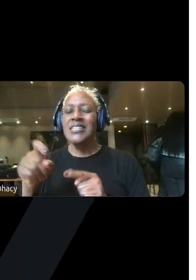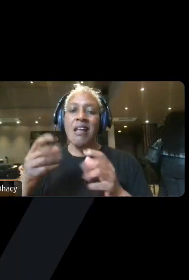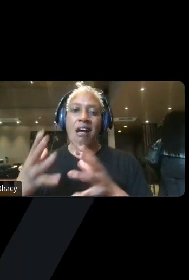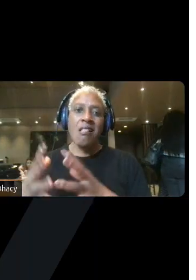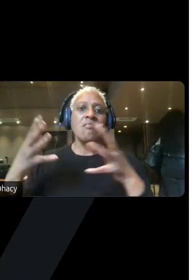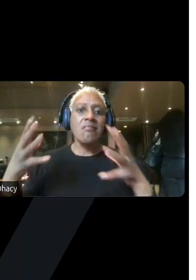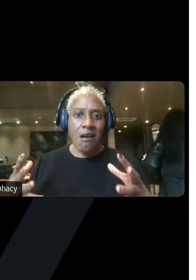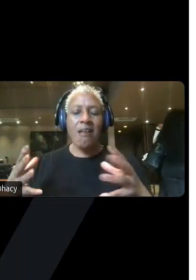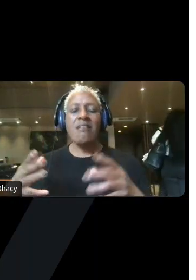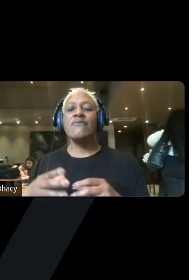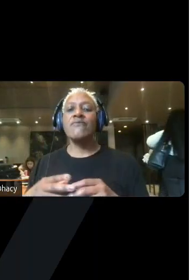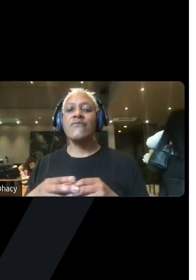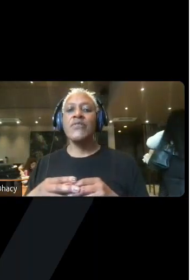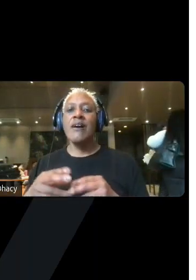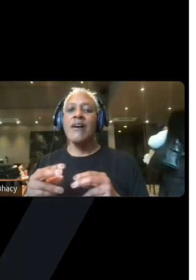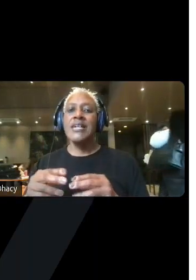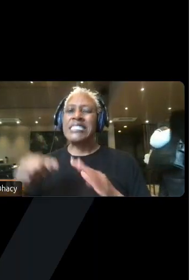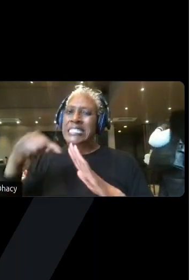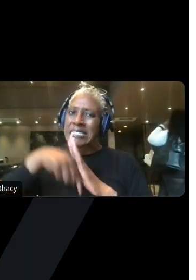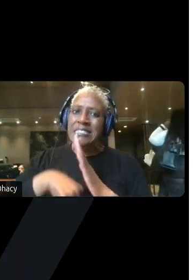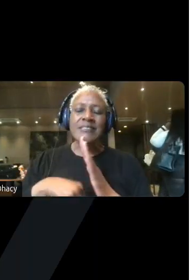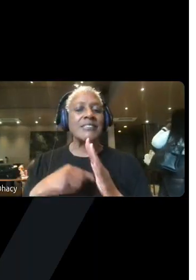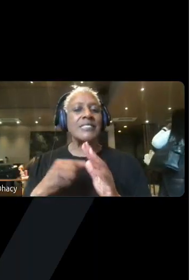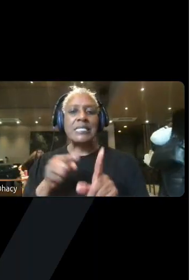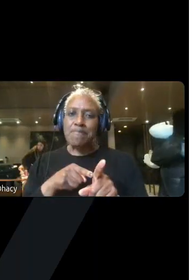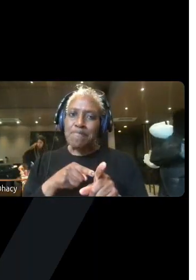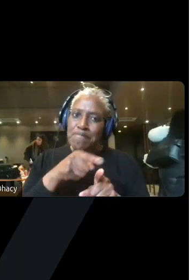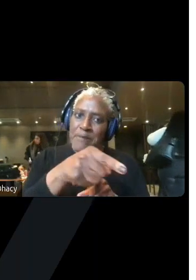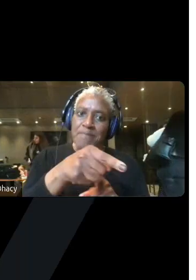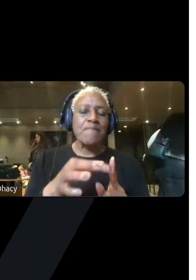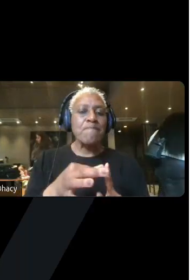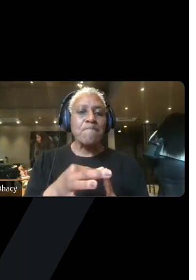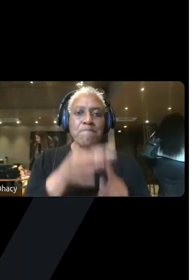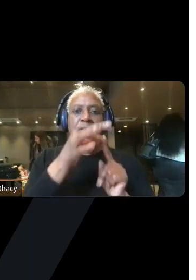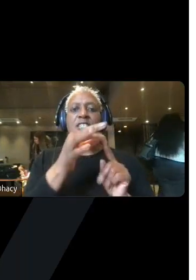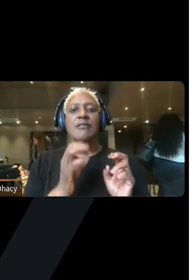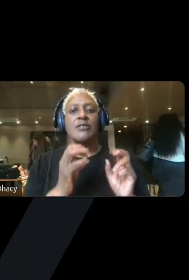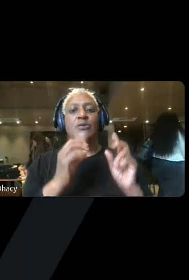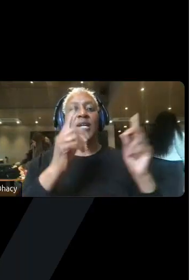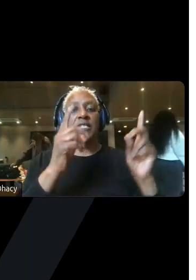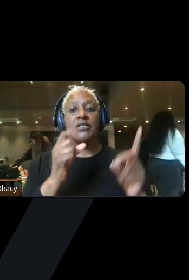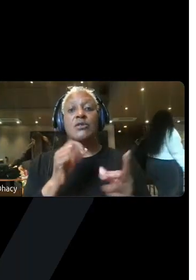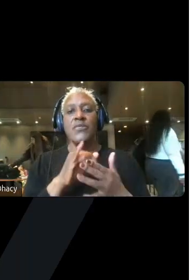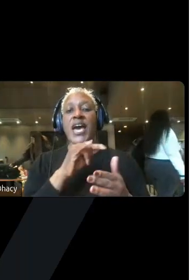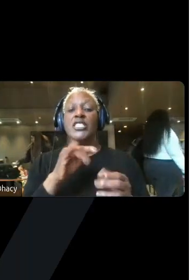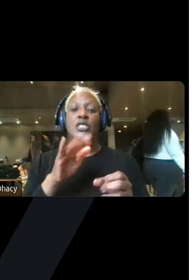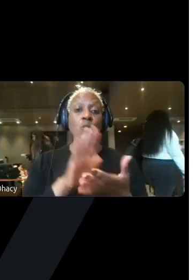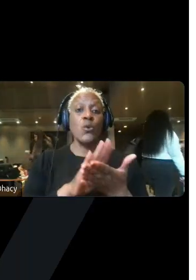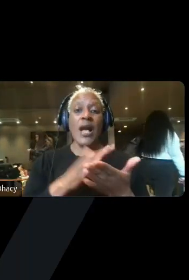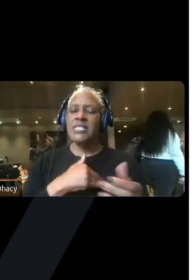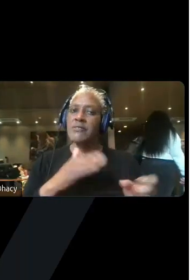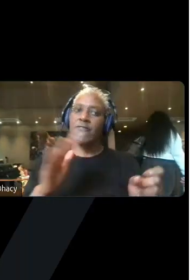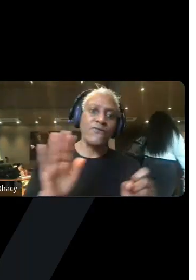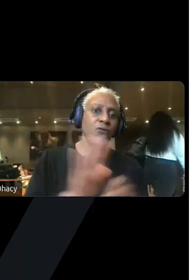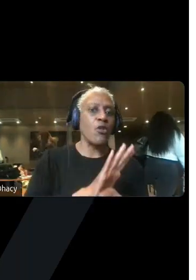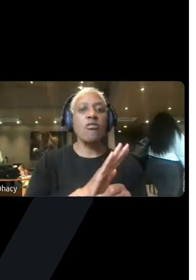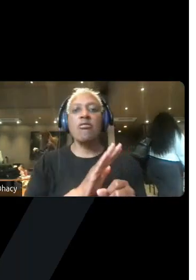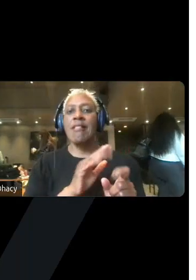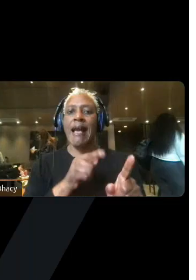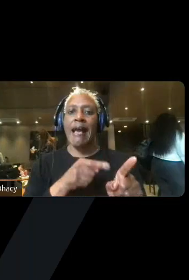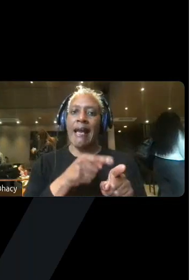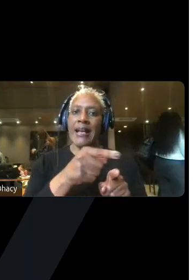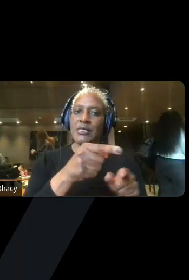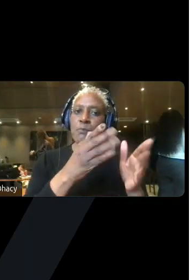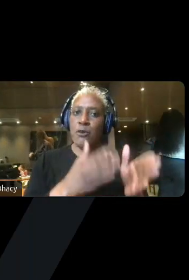specialized instruction, and so they're attending a specialized school district that is full of the experts in how to reach students with our most